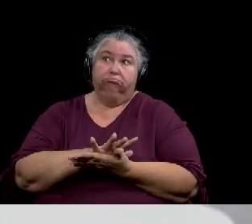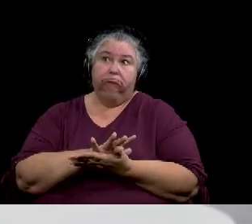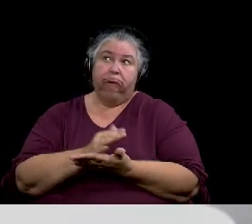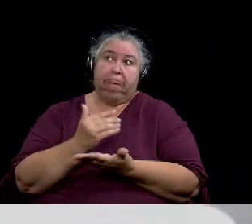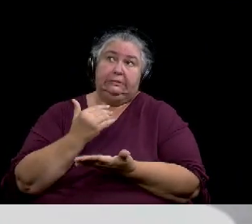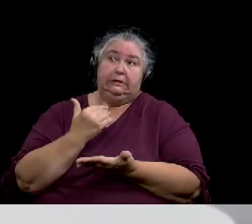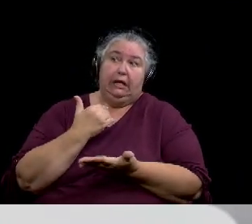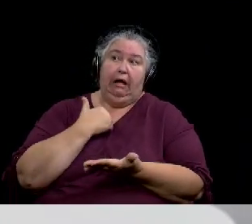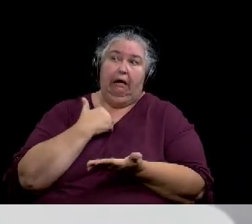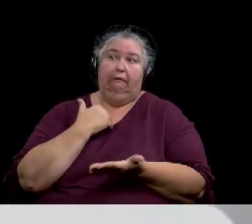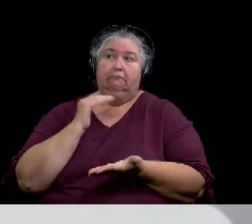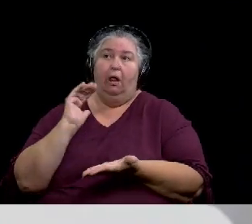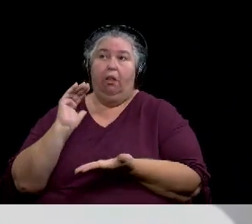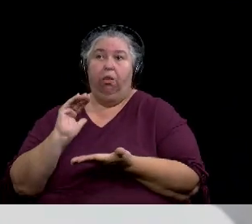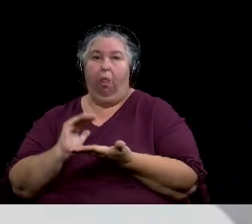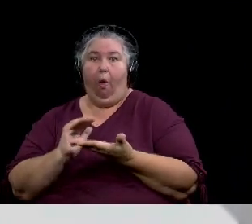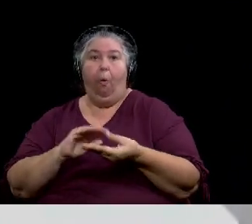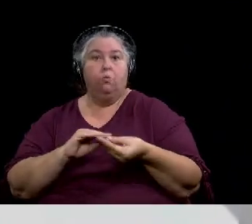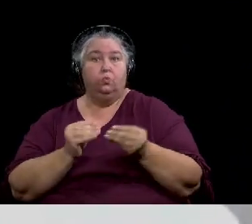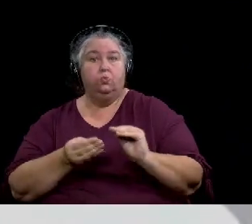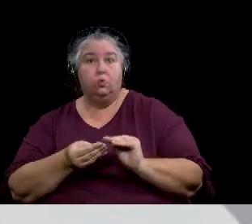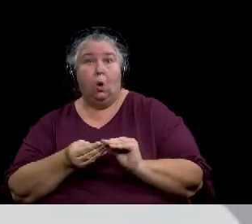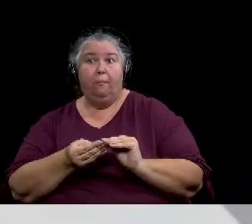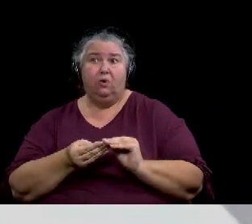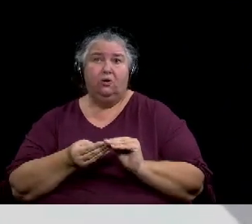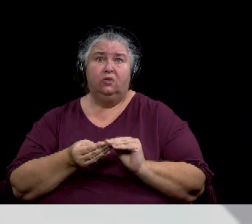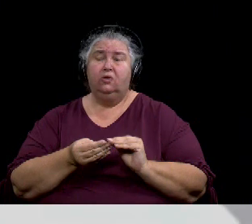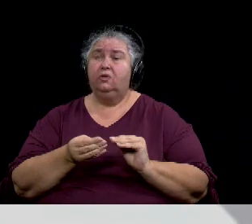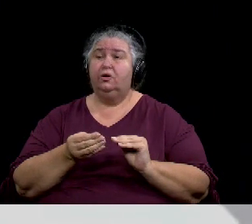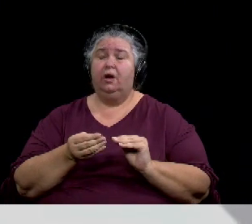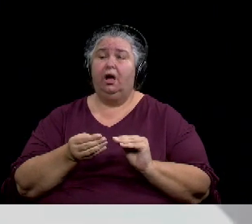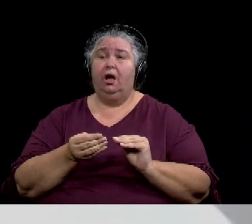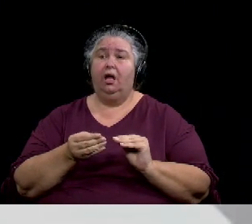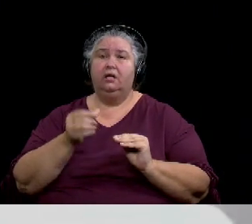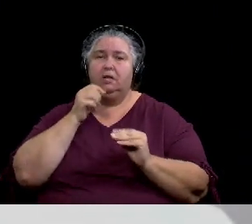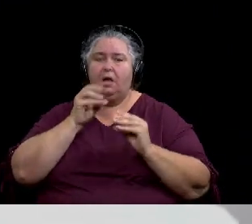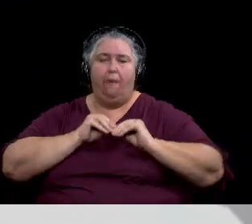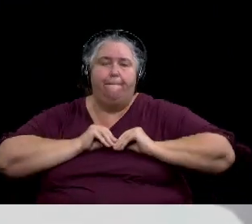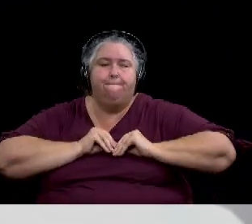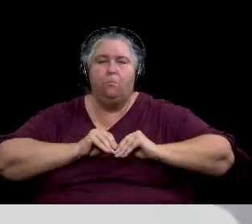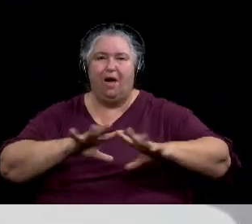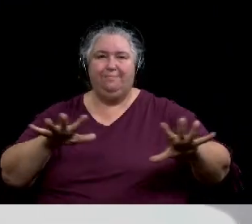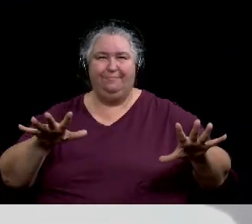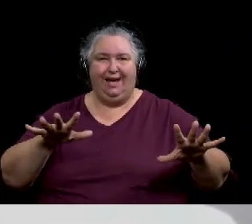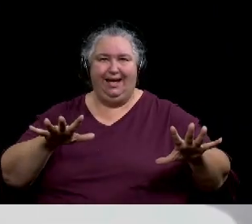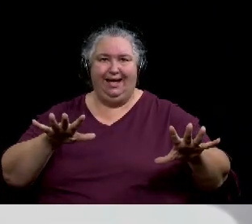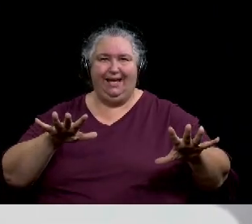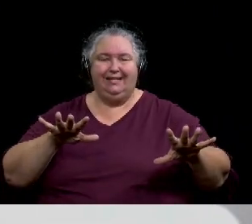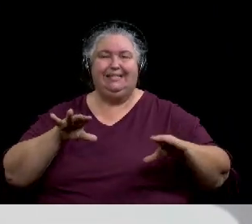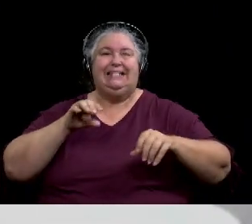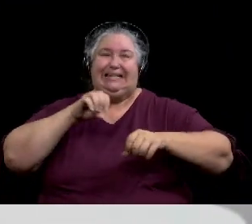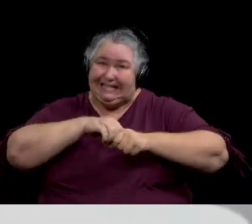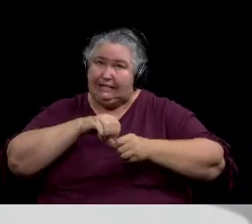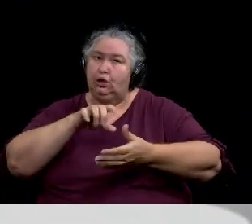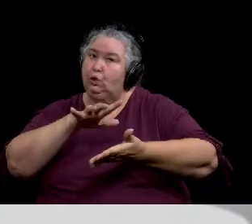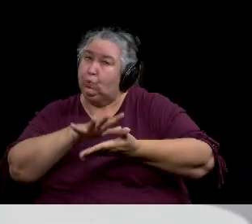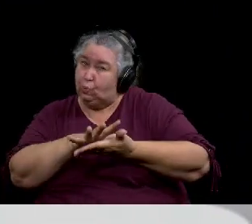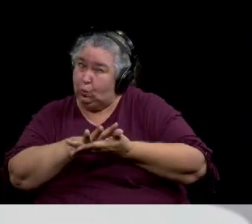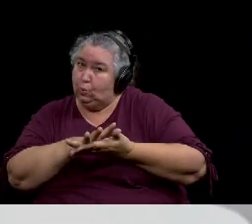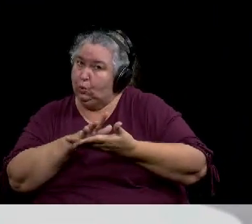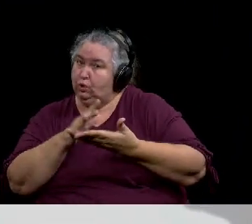so there have still not been any instances of widespread transmission in schools to date.